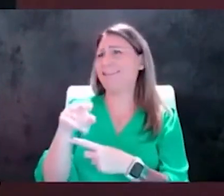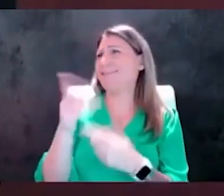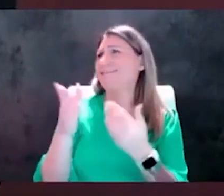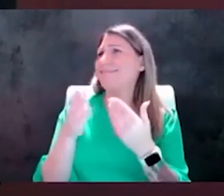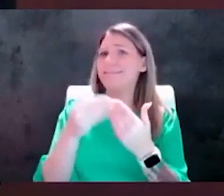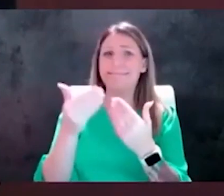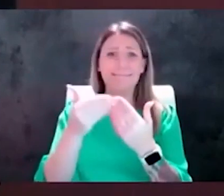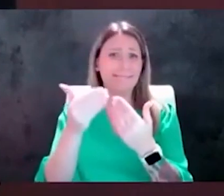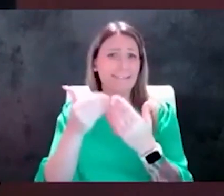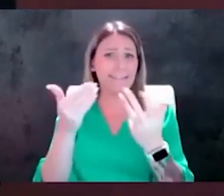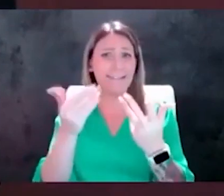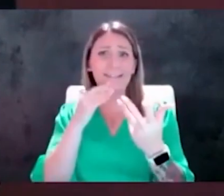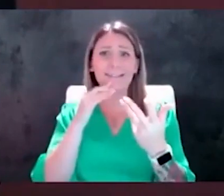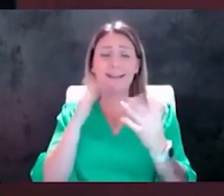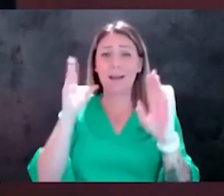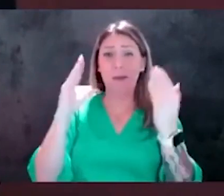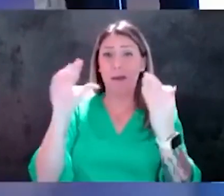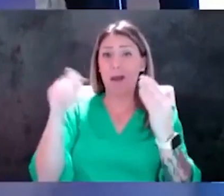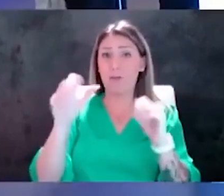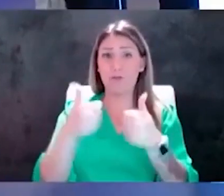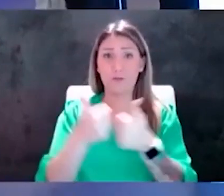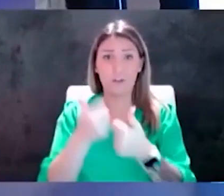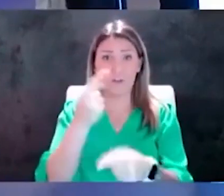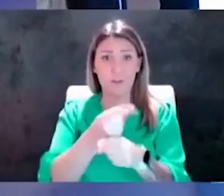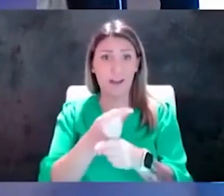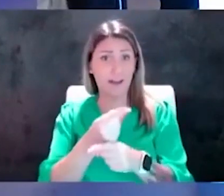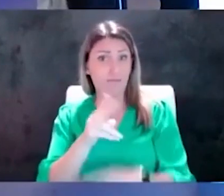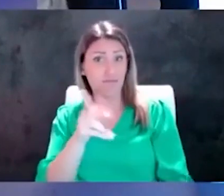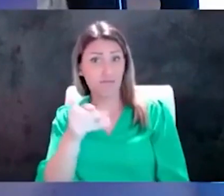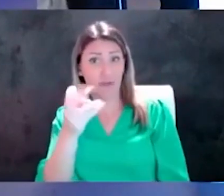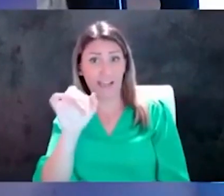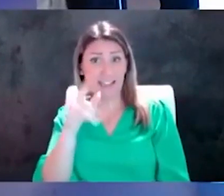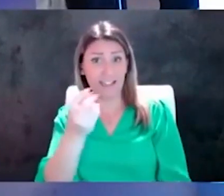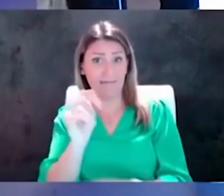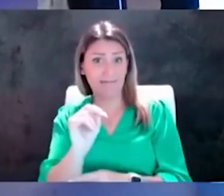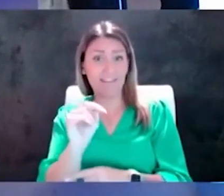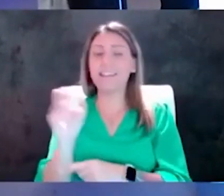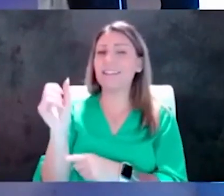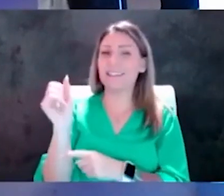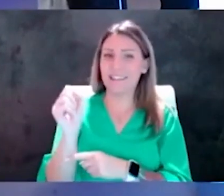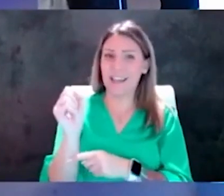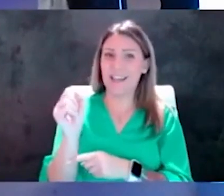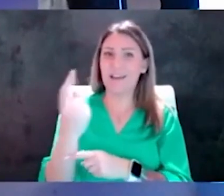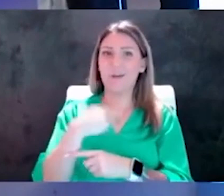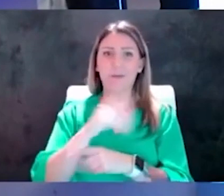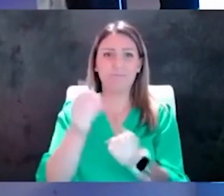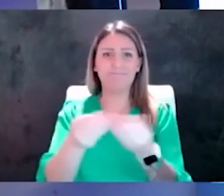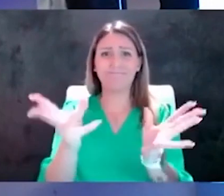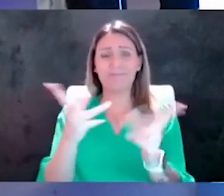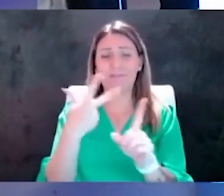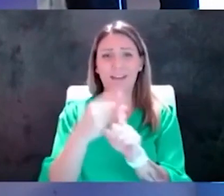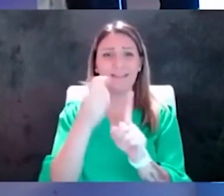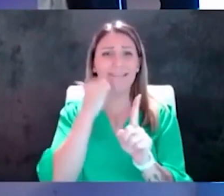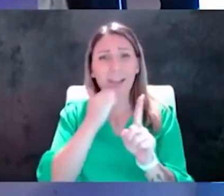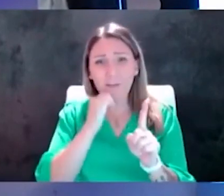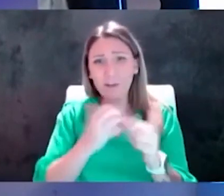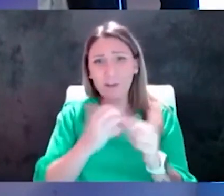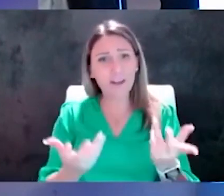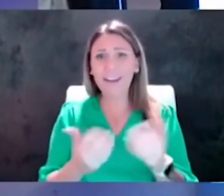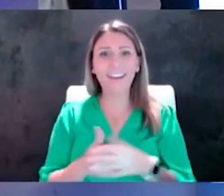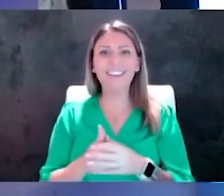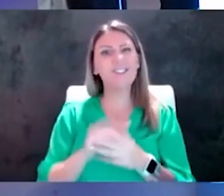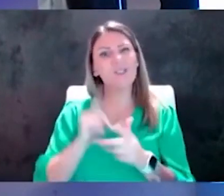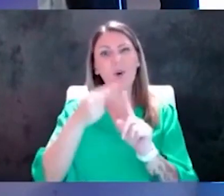some of the other challenges we've had, Brandon. No, absolutely. So, yeah, we get vaccines every single day. Once we got that kind of supply chain figured